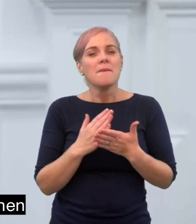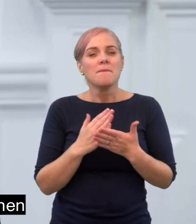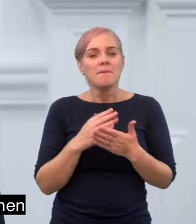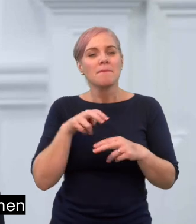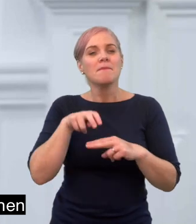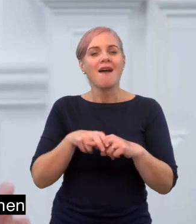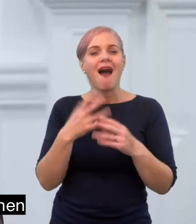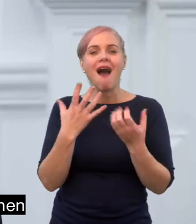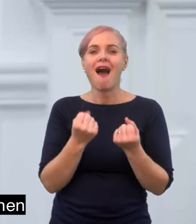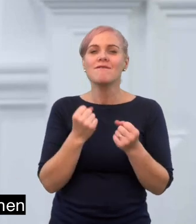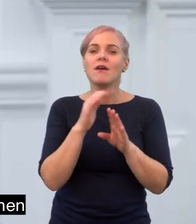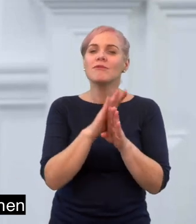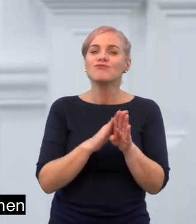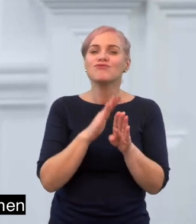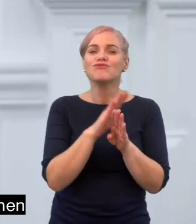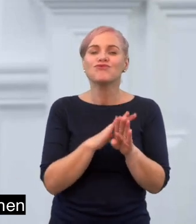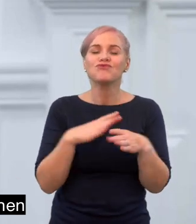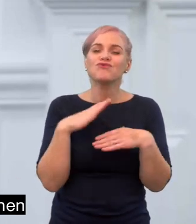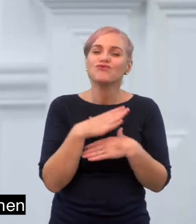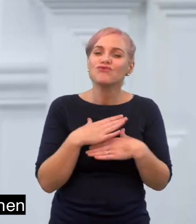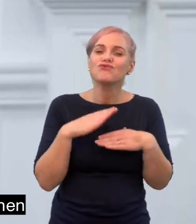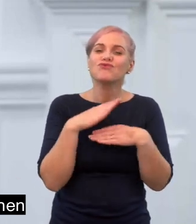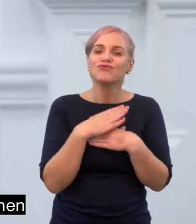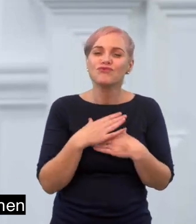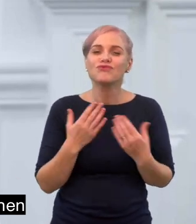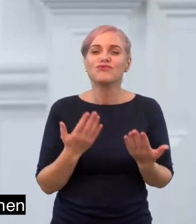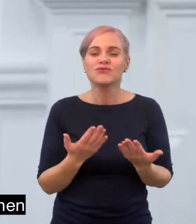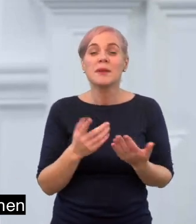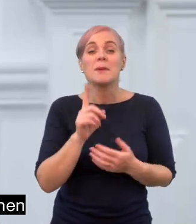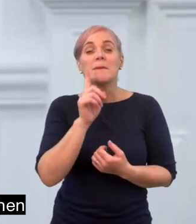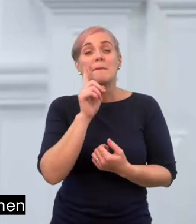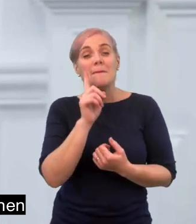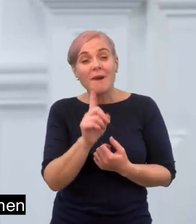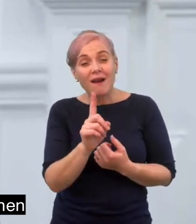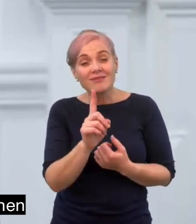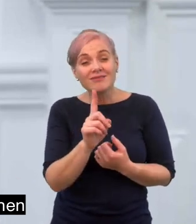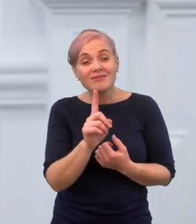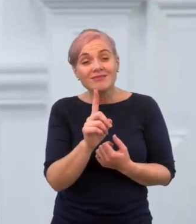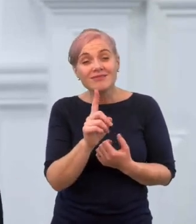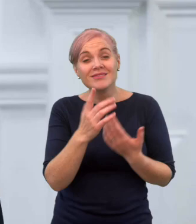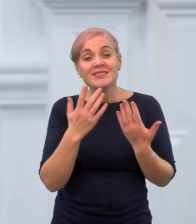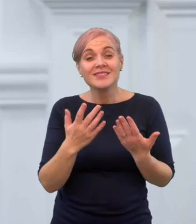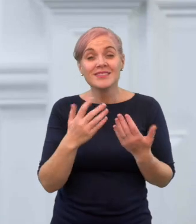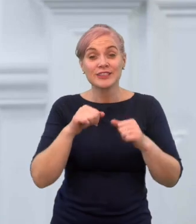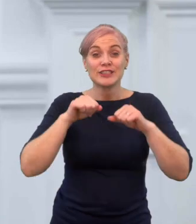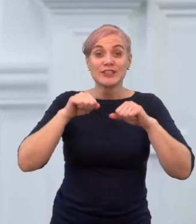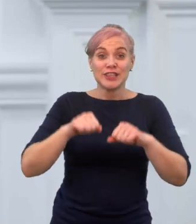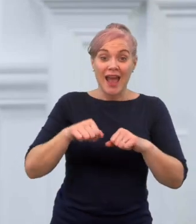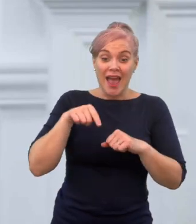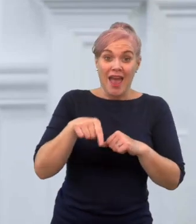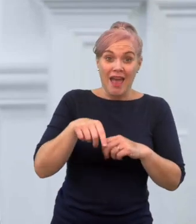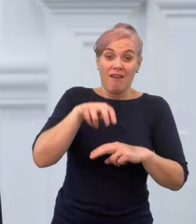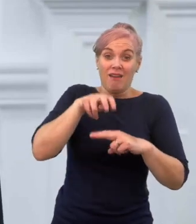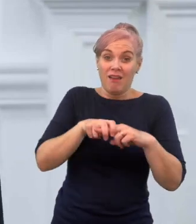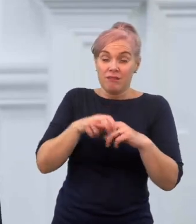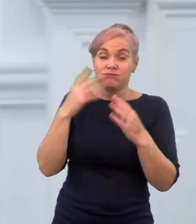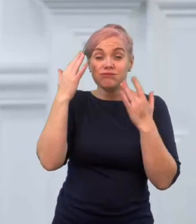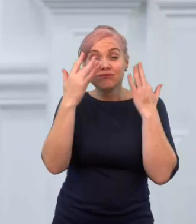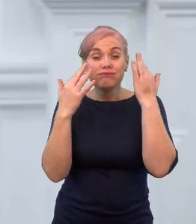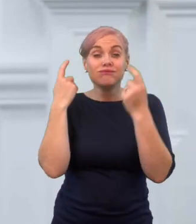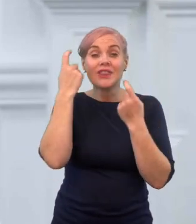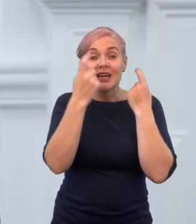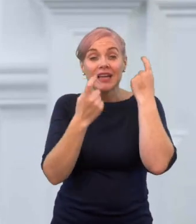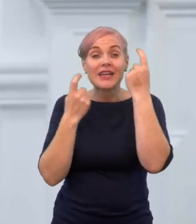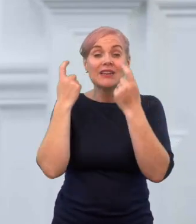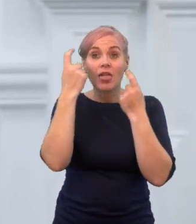So, yeah, you know, I'm sure it has some sort of comforting effect, but then... It's a chair that kind of, you know,